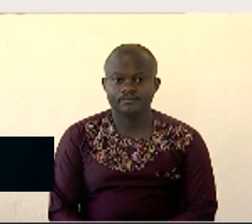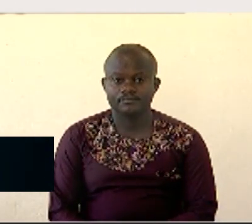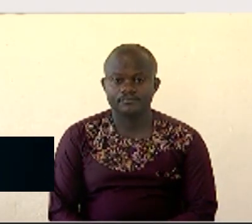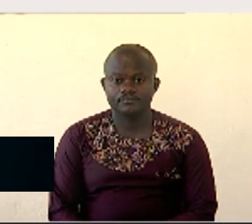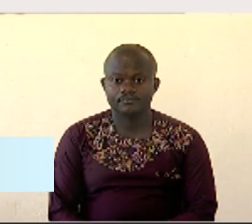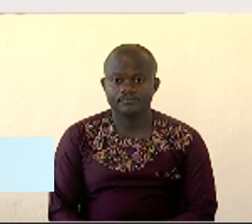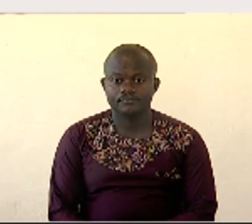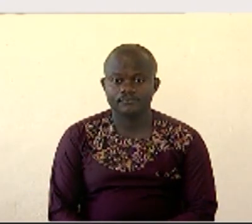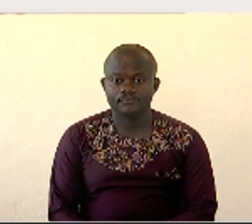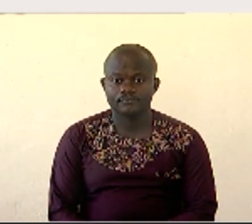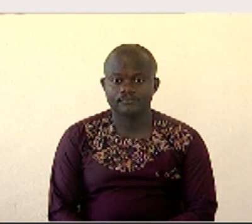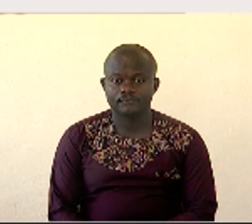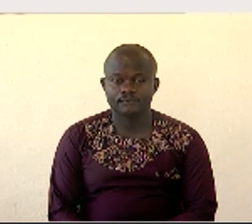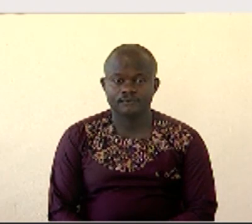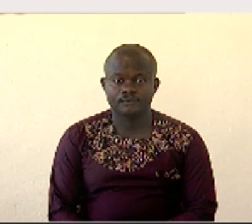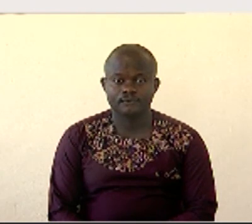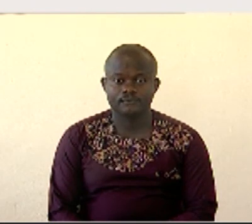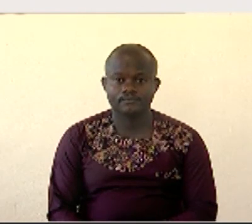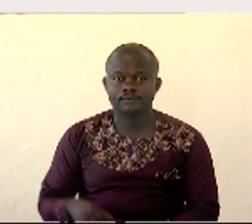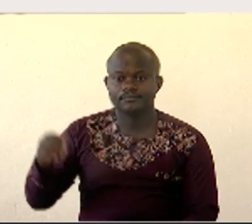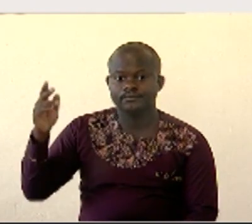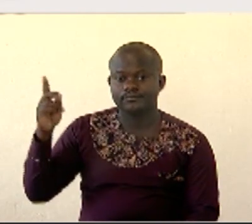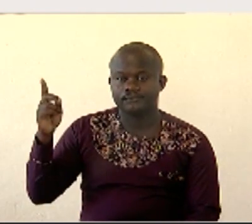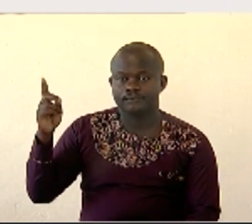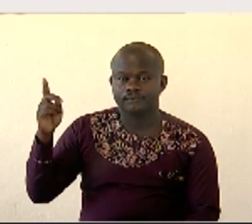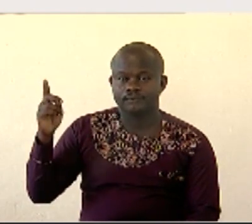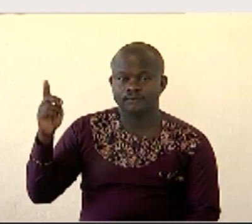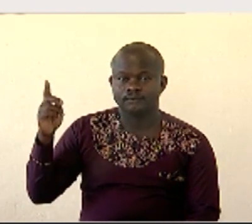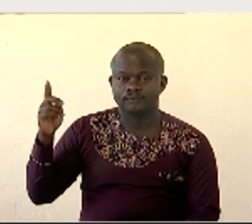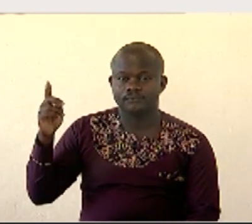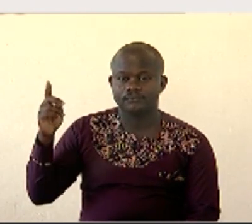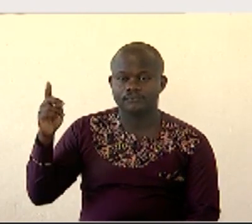Once the carbon dioxide is increased, because if you're talking about in atmosphere, it is